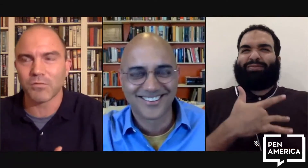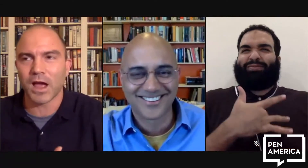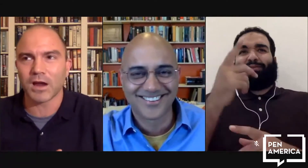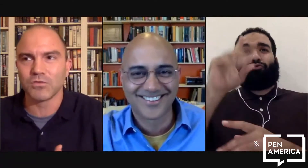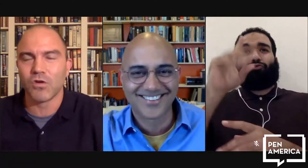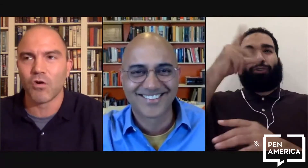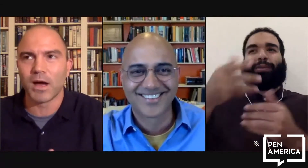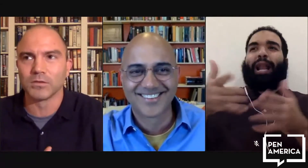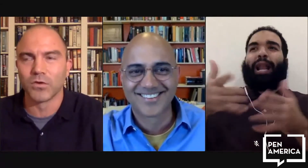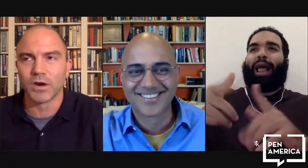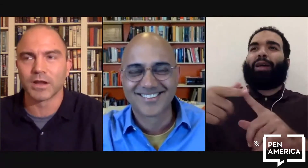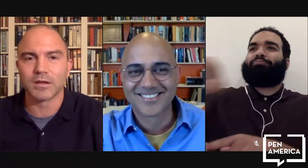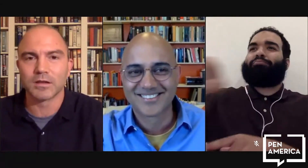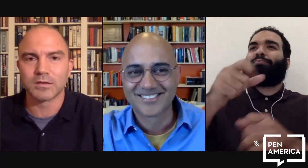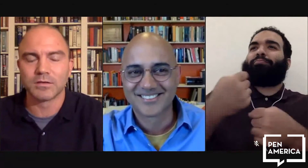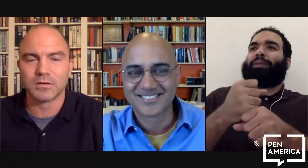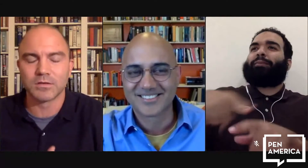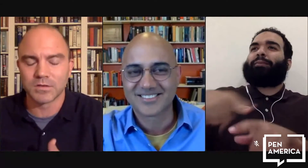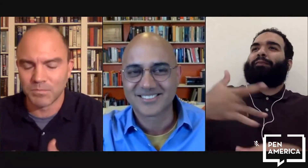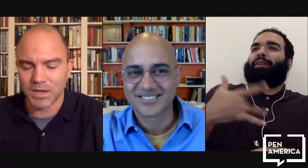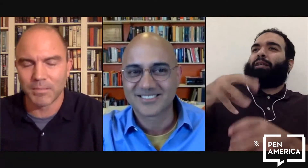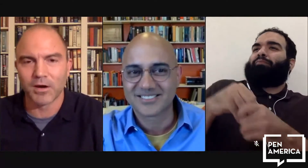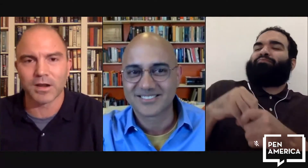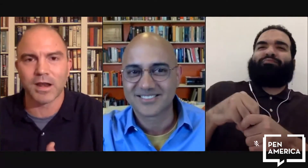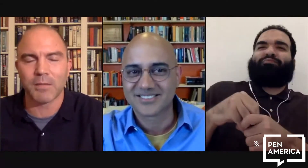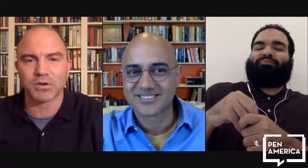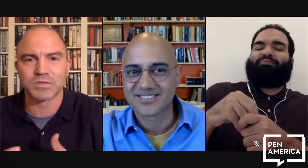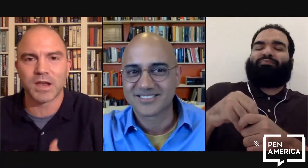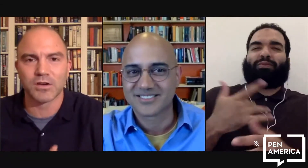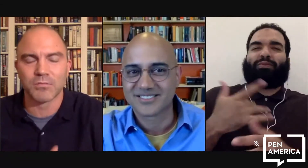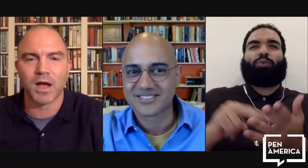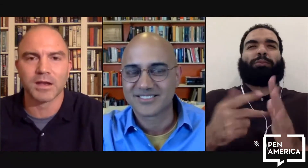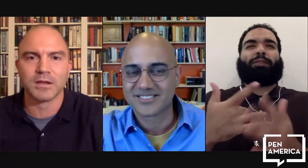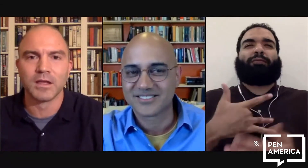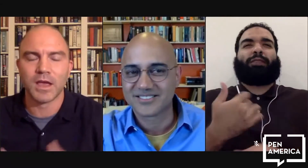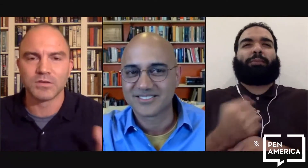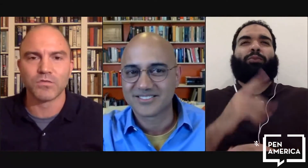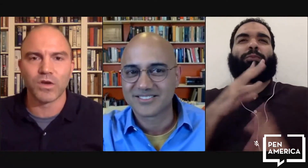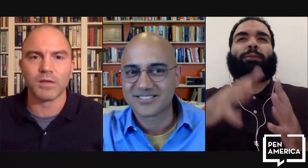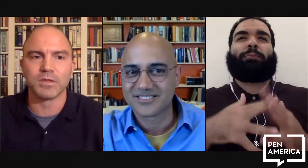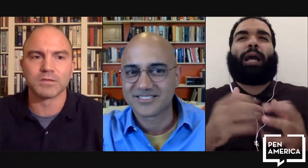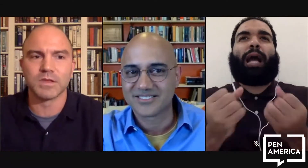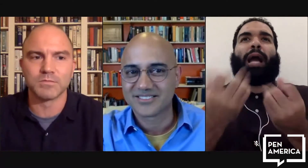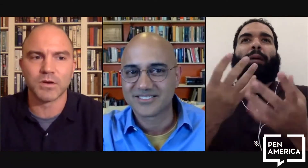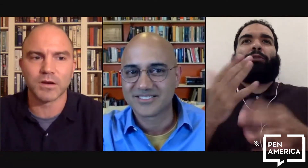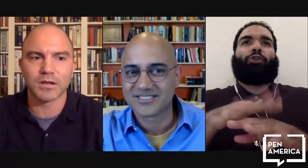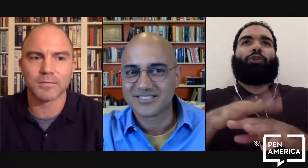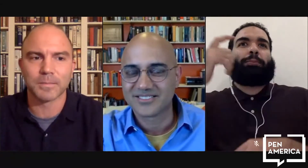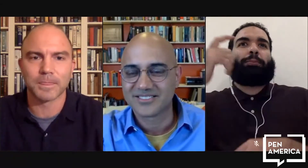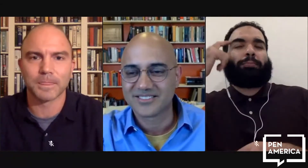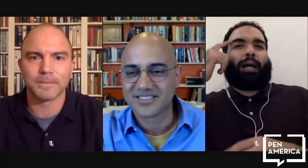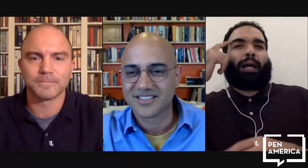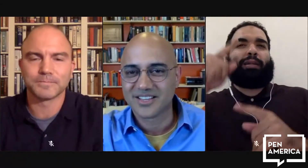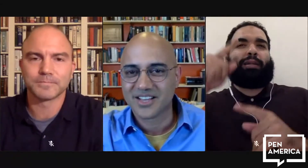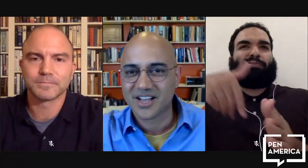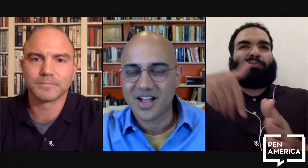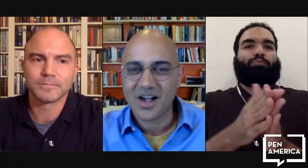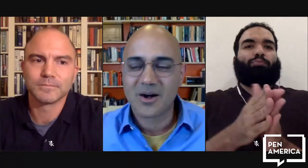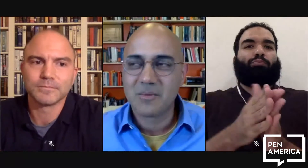how do you go about learning to be an American, and how much was that on your mind as you framed this book?